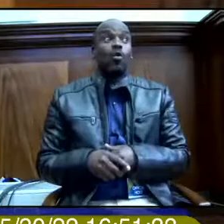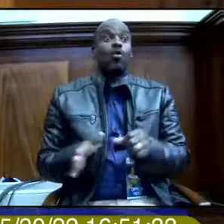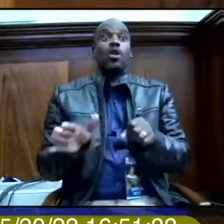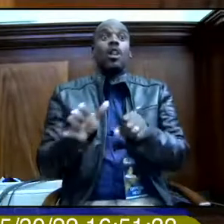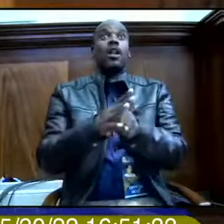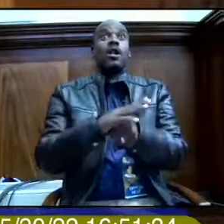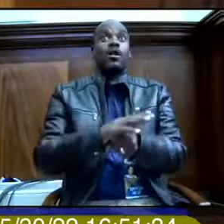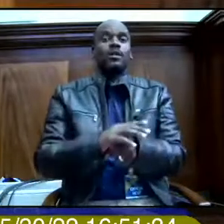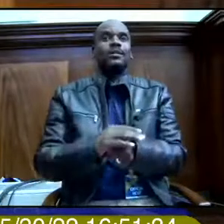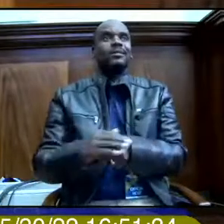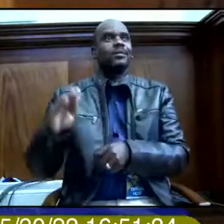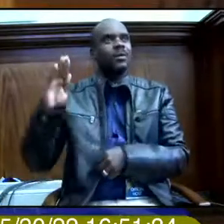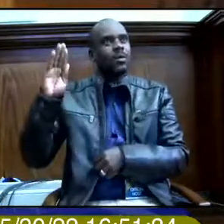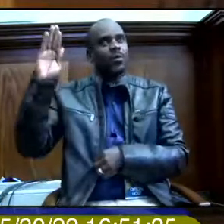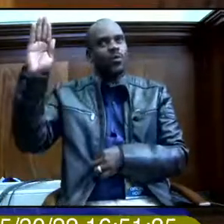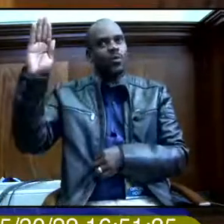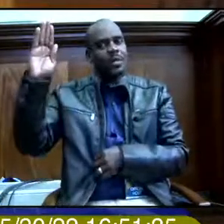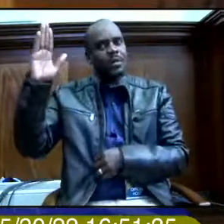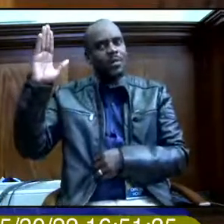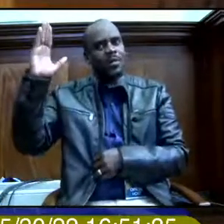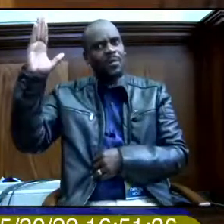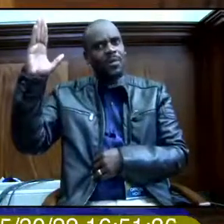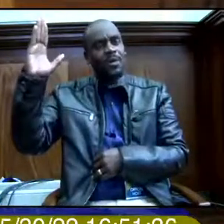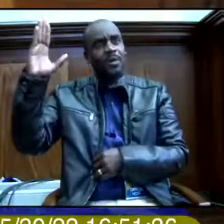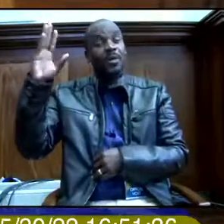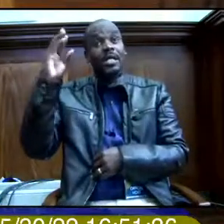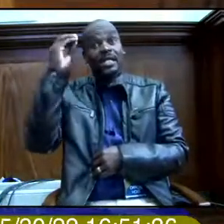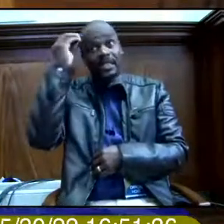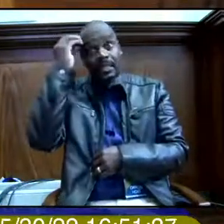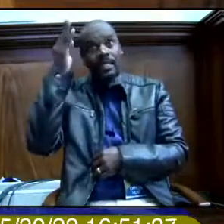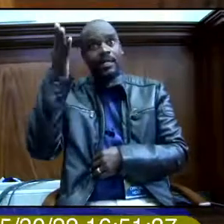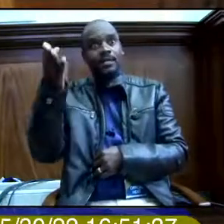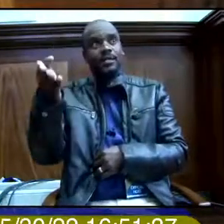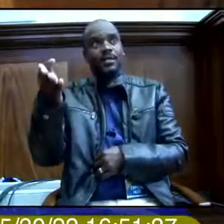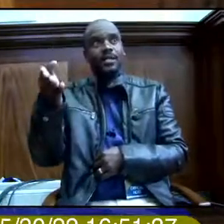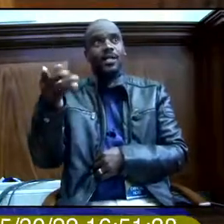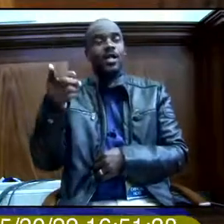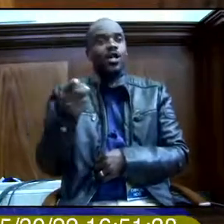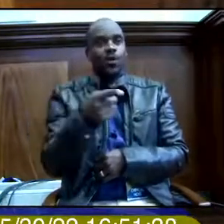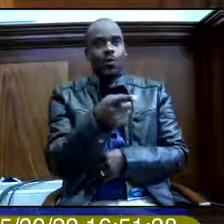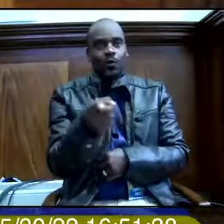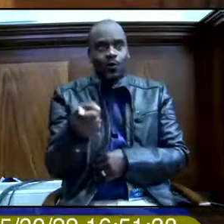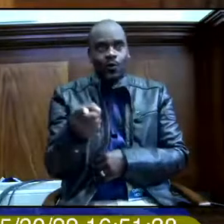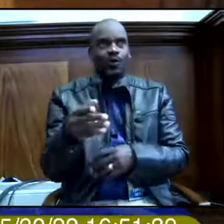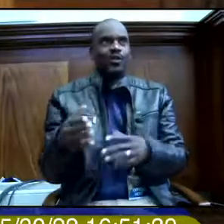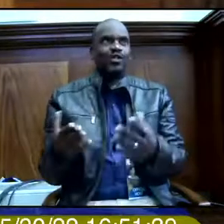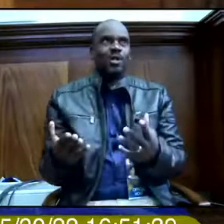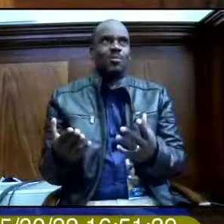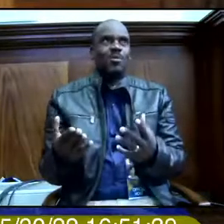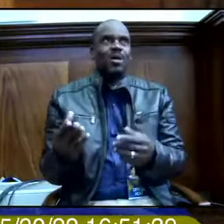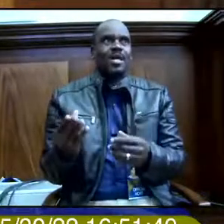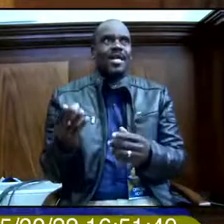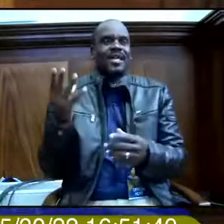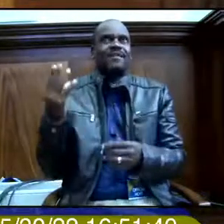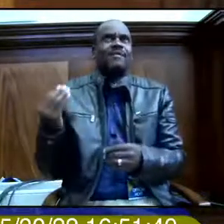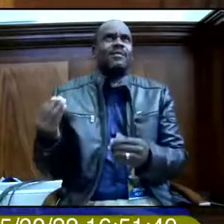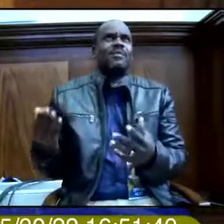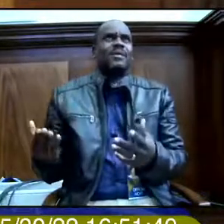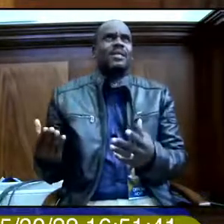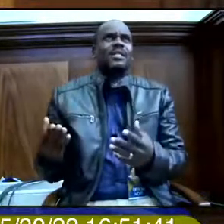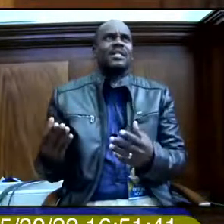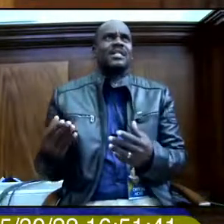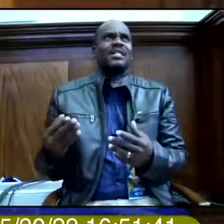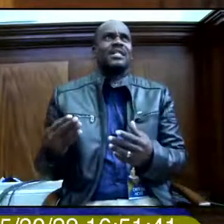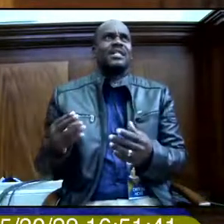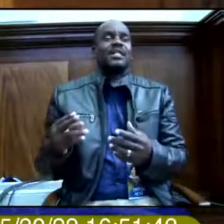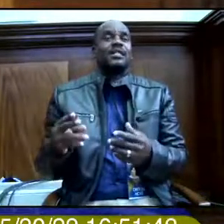raised and some of the issues are not new although some having been inside